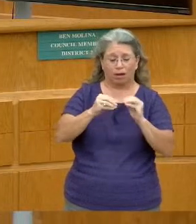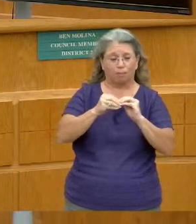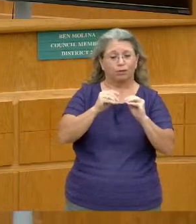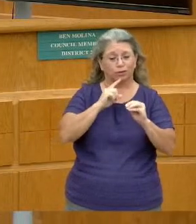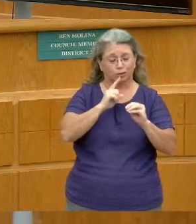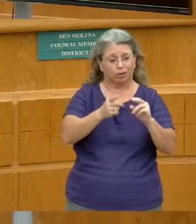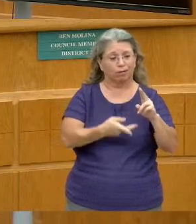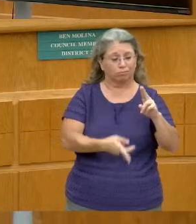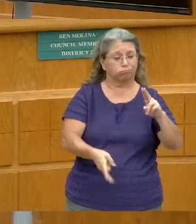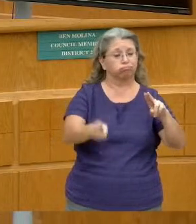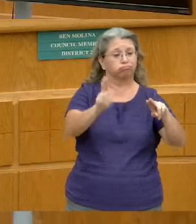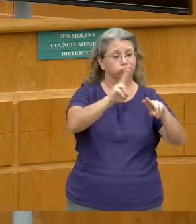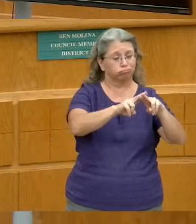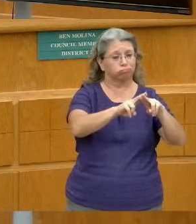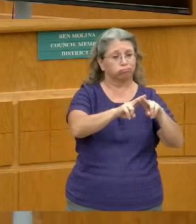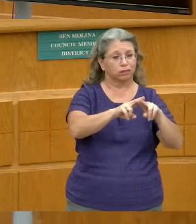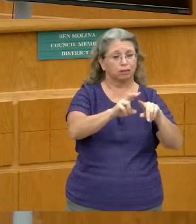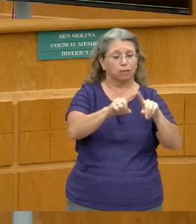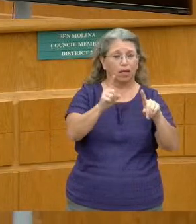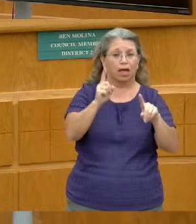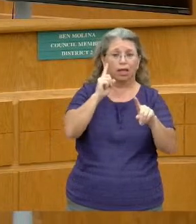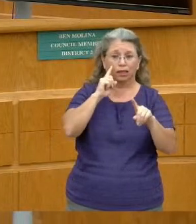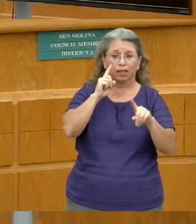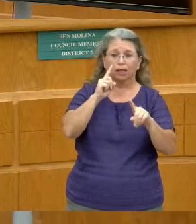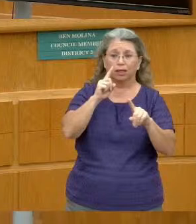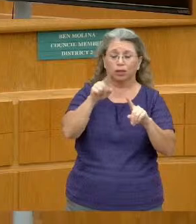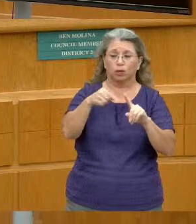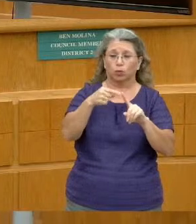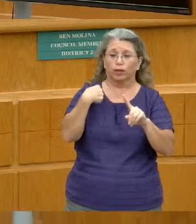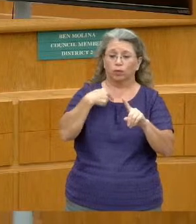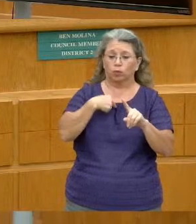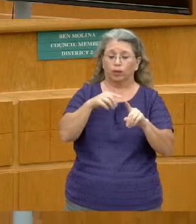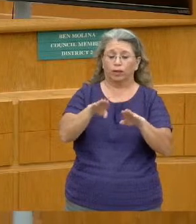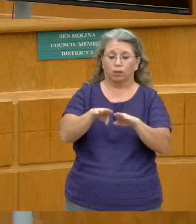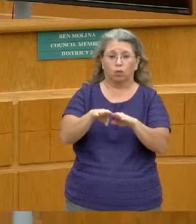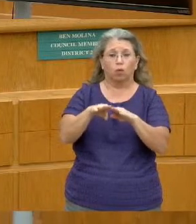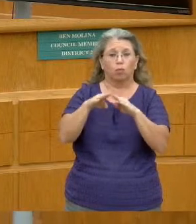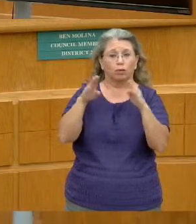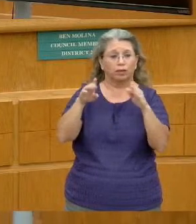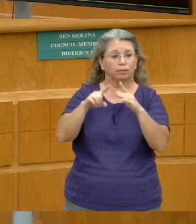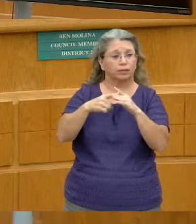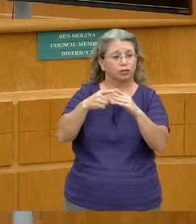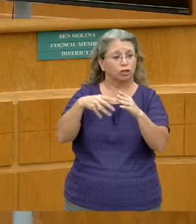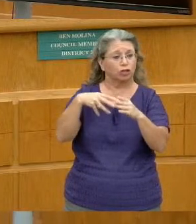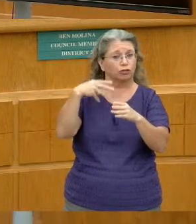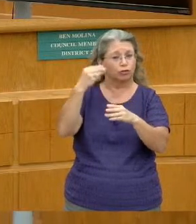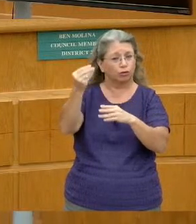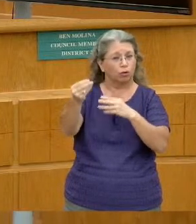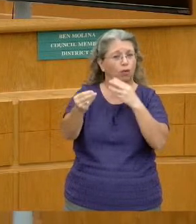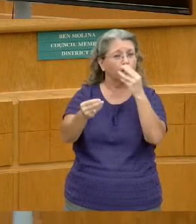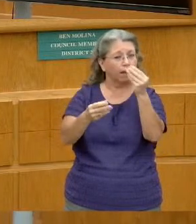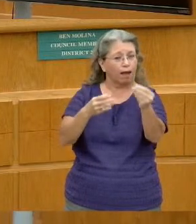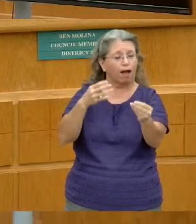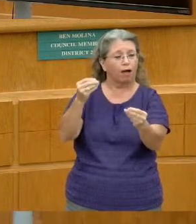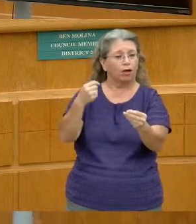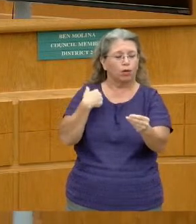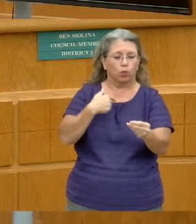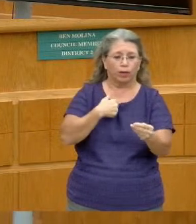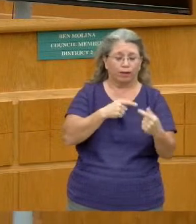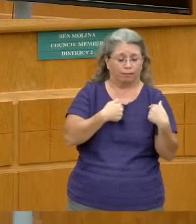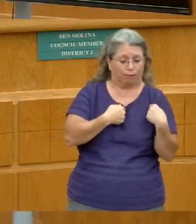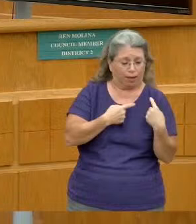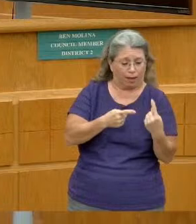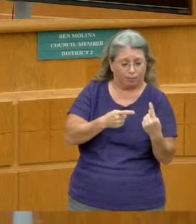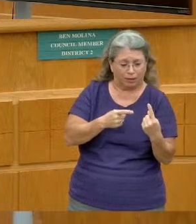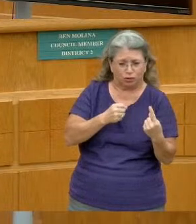what we did, the folks that got out and about when we opened up and started going places, we'd been so good, we just